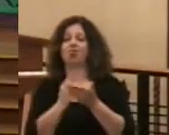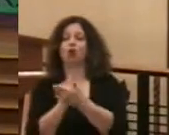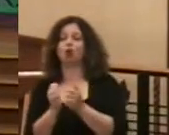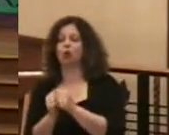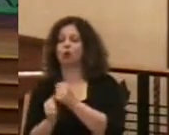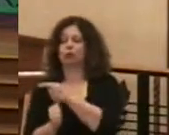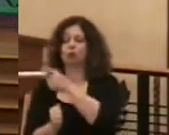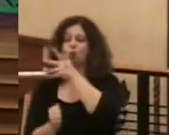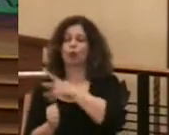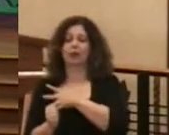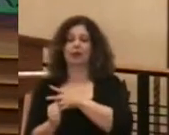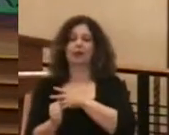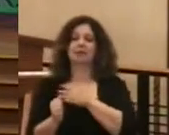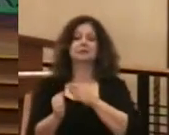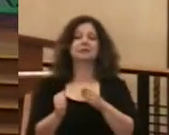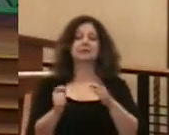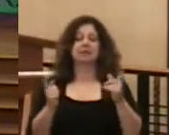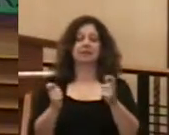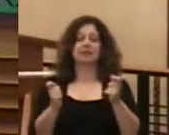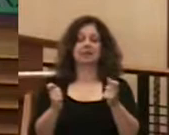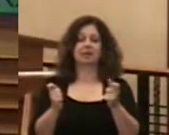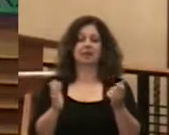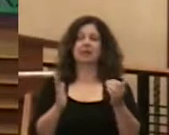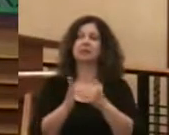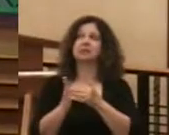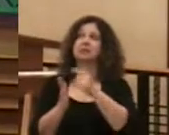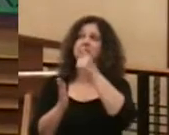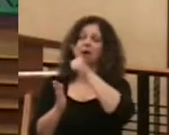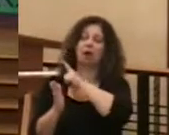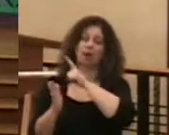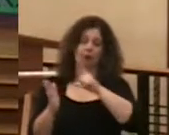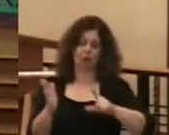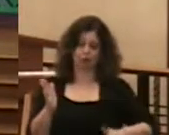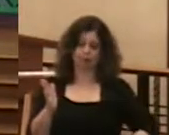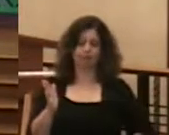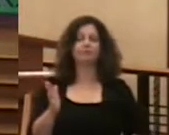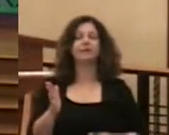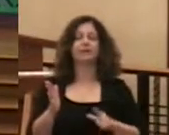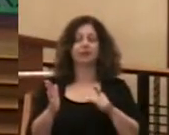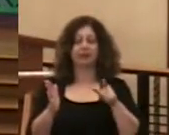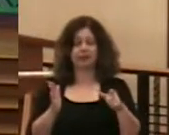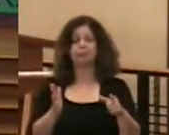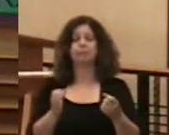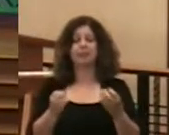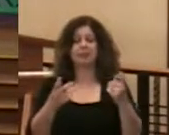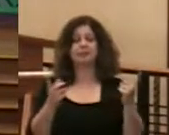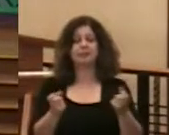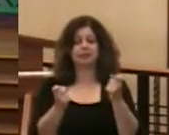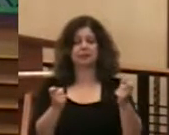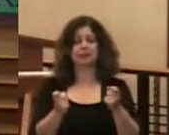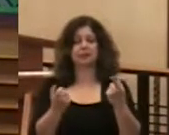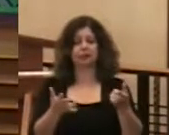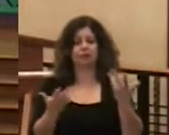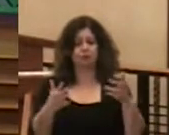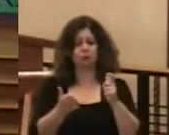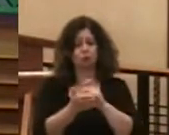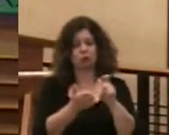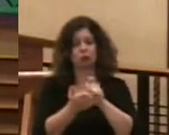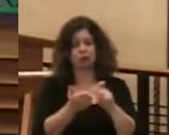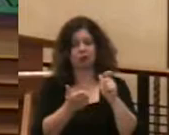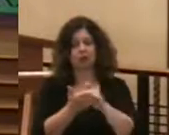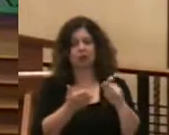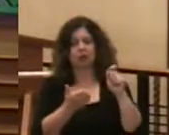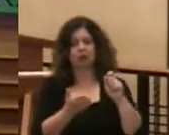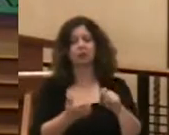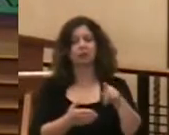God himself. We have used most of that psalm in our confession and forgiveness of this day.